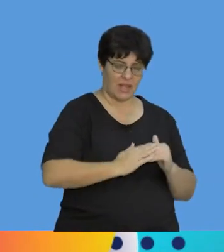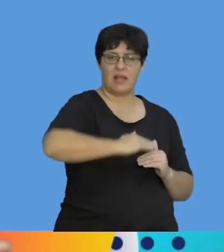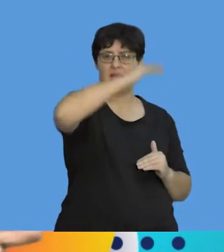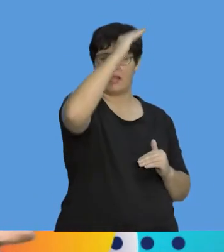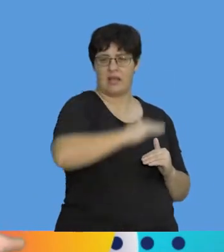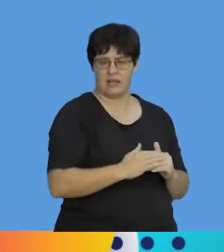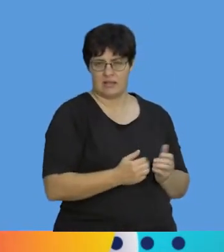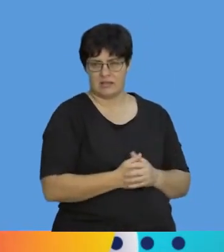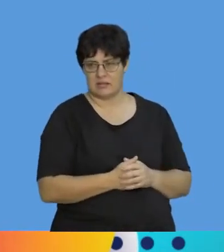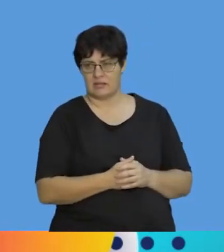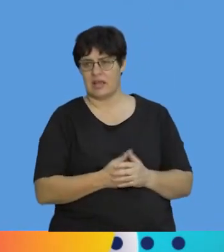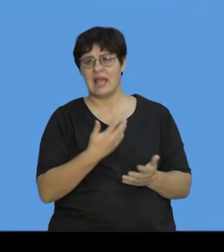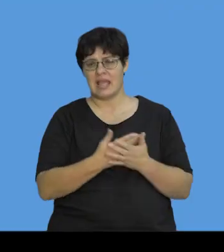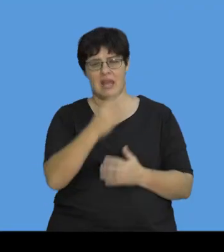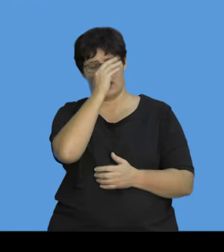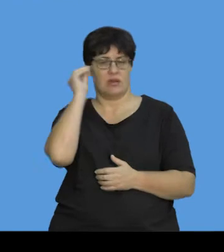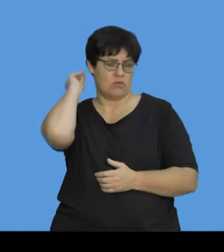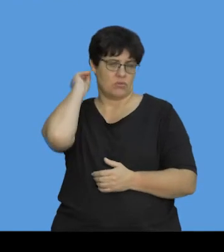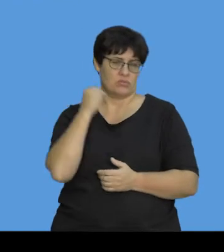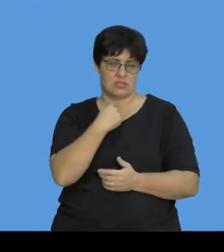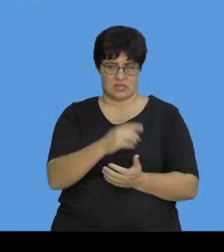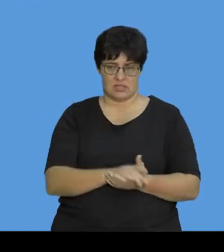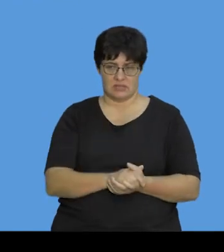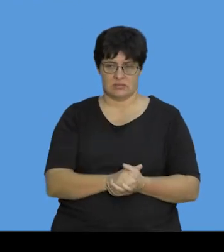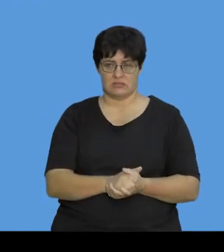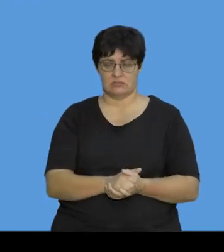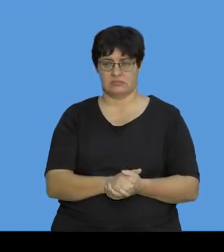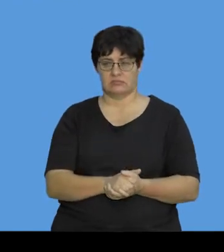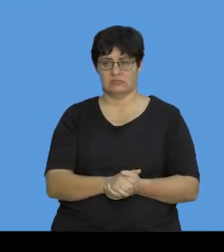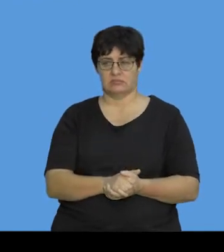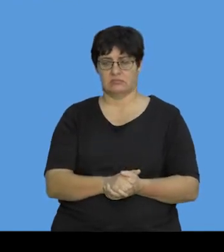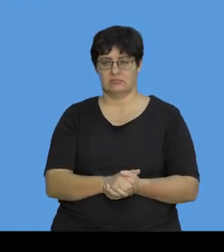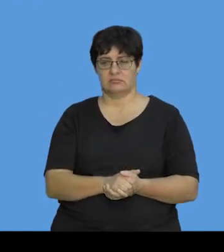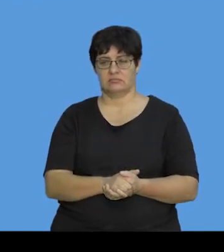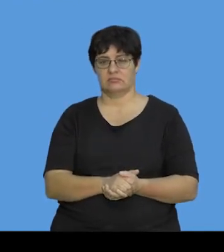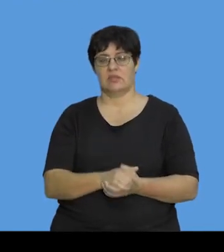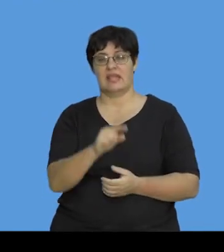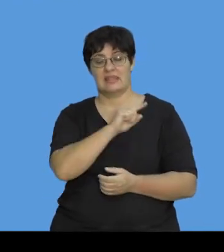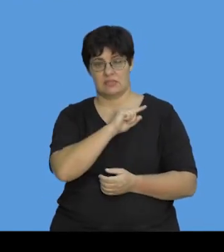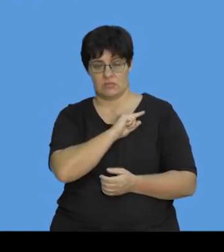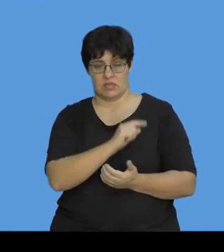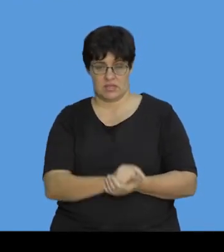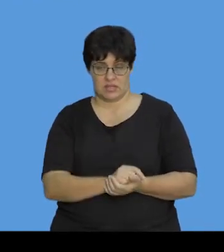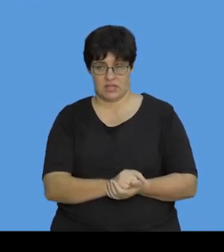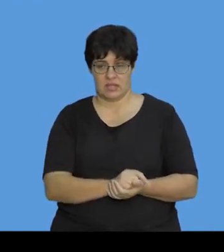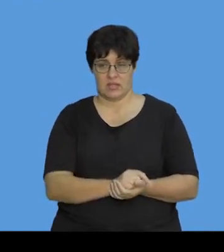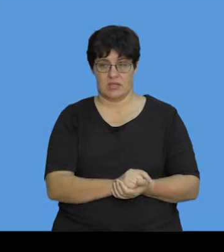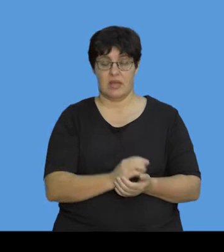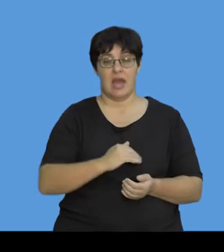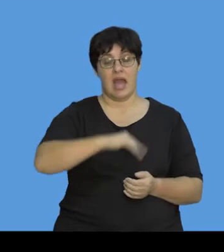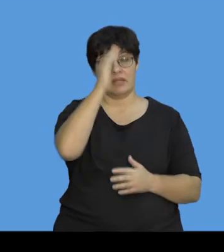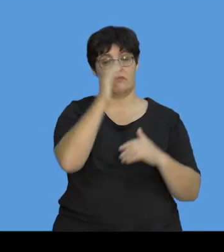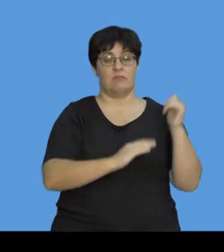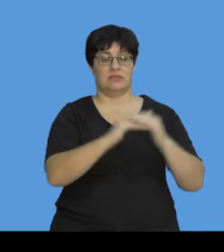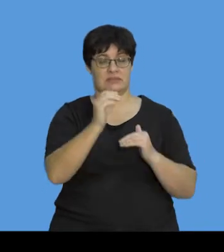You could always put a little note here now if you want it to be on the safe side and go, therefore, the height